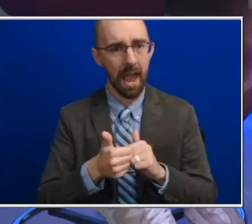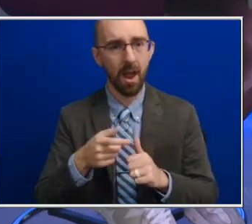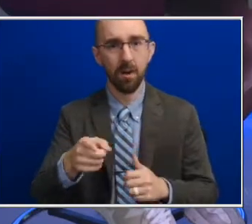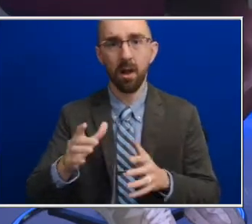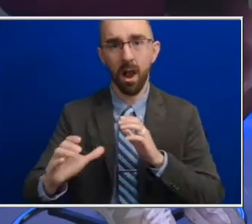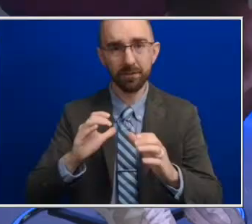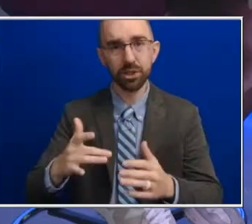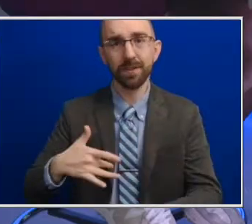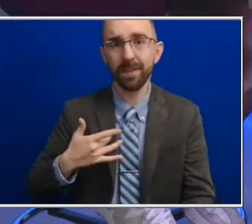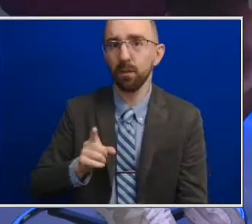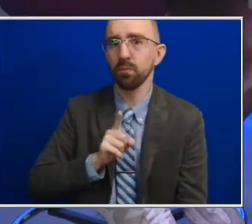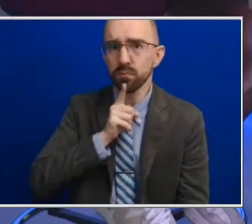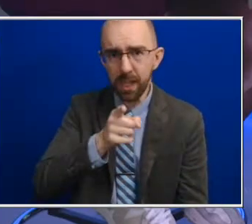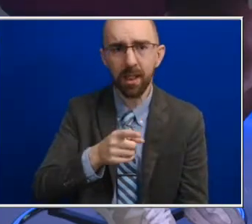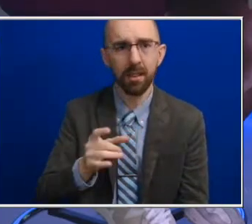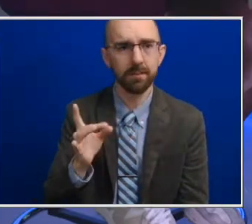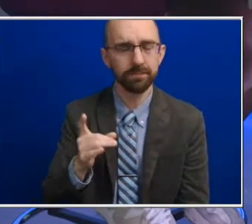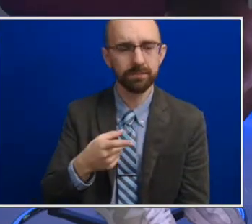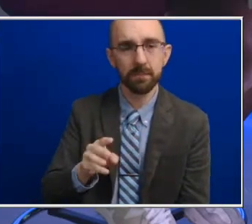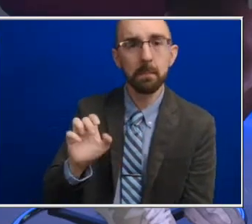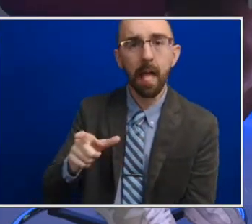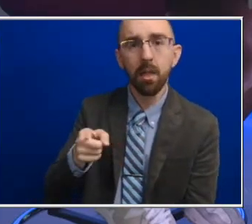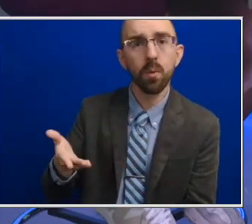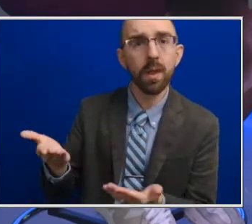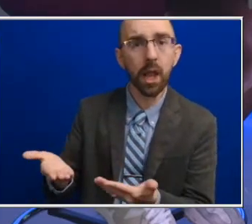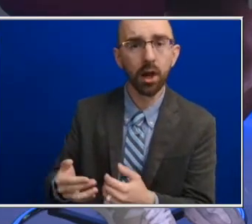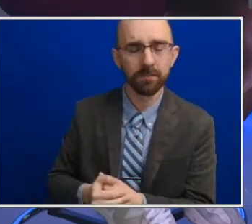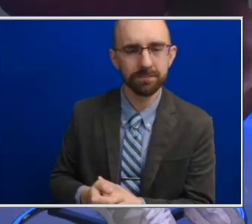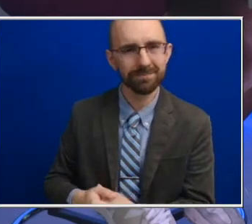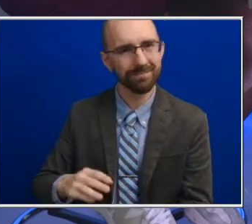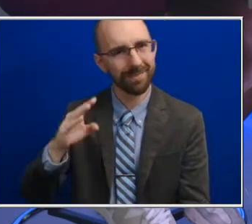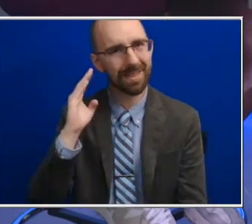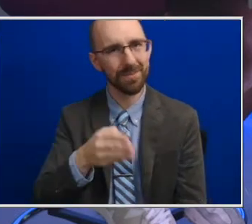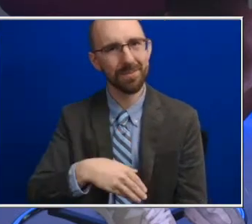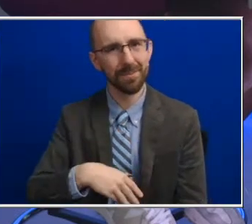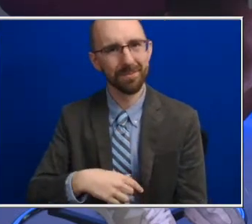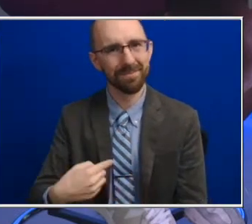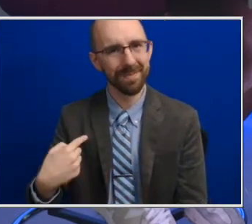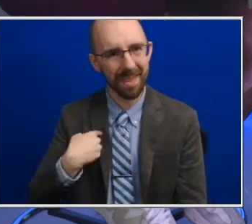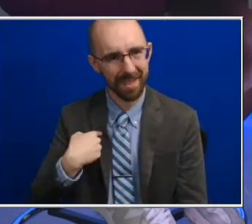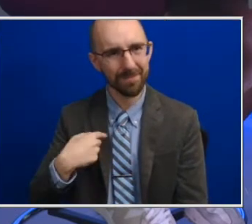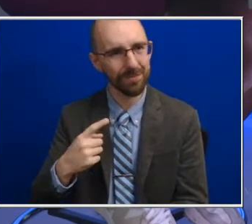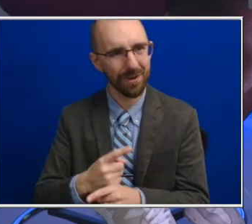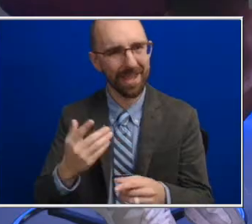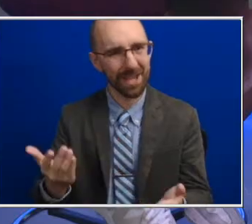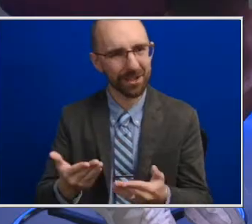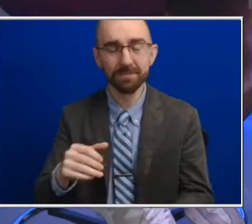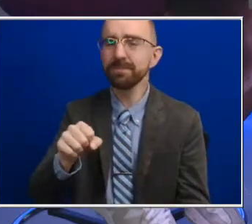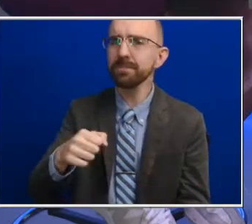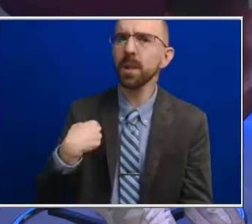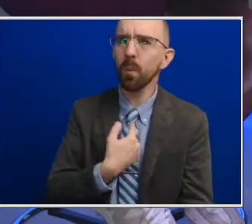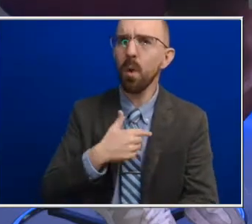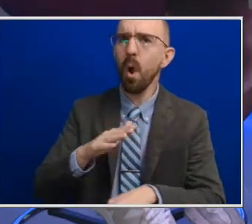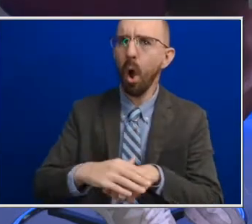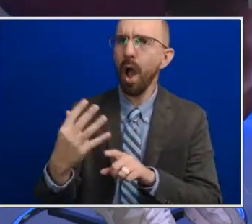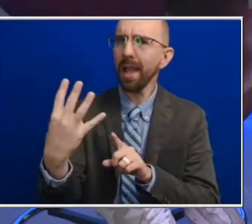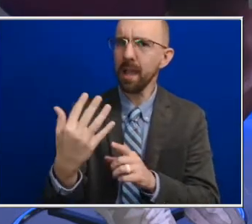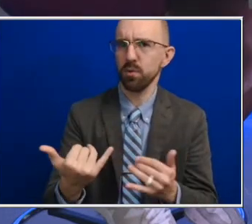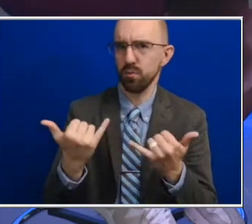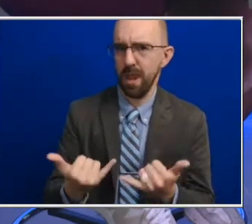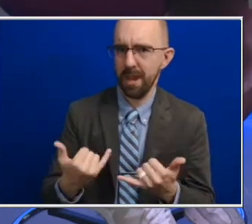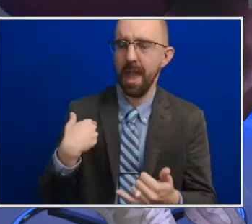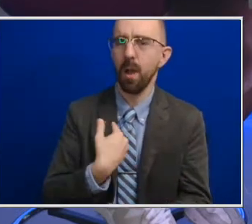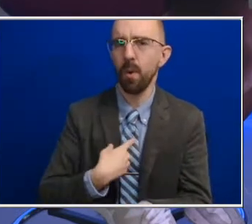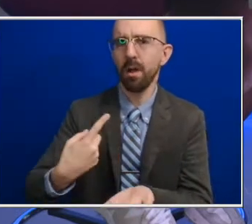conversations. Hi, Mel, you there? Hey there. Hey. Yep, I'm right. Yeah, we're on air right now and talking about